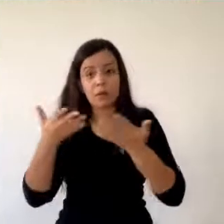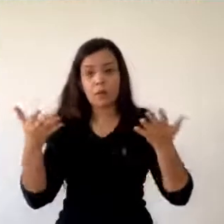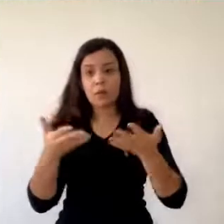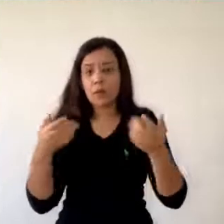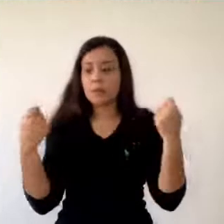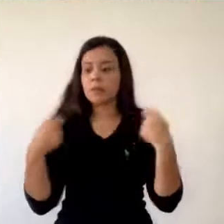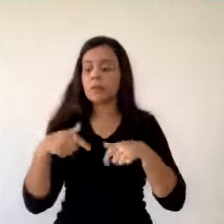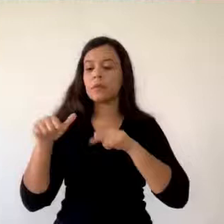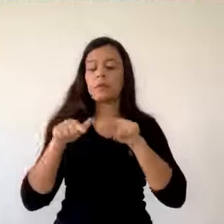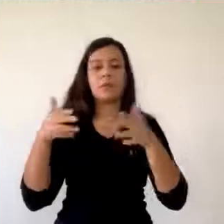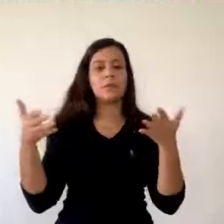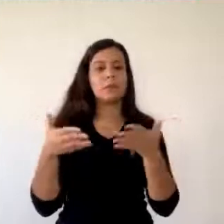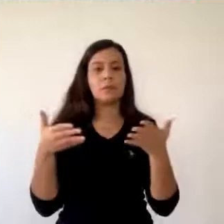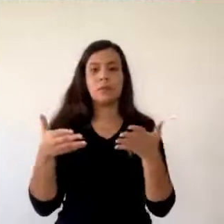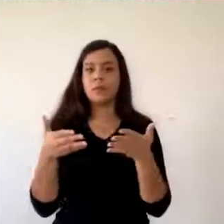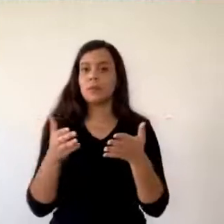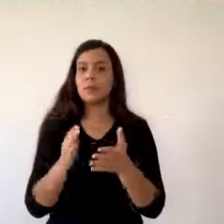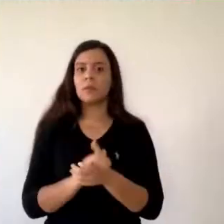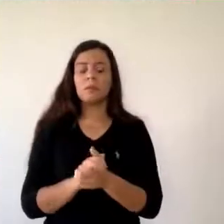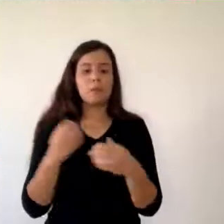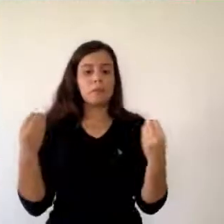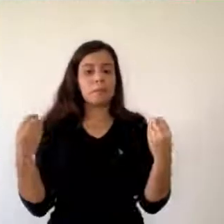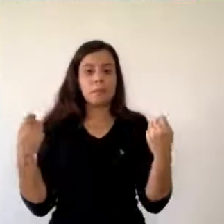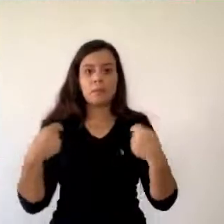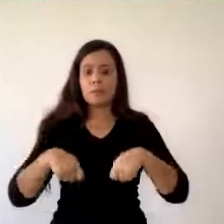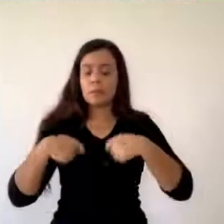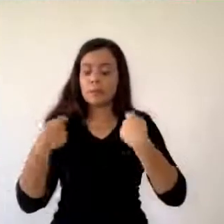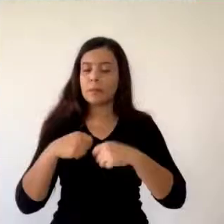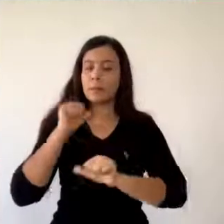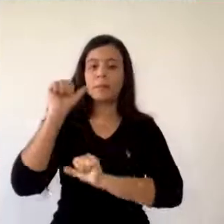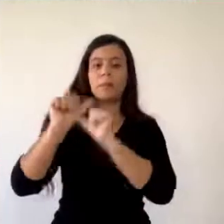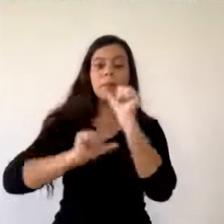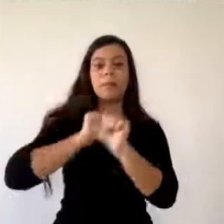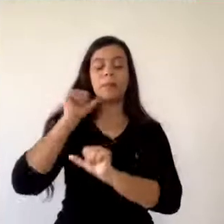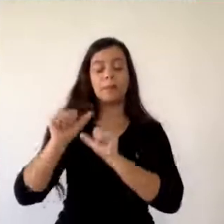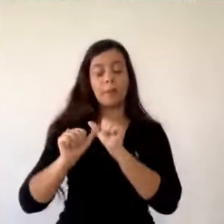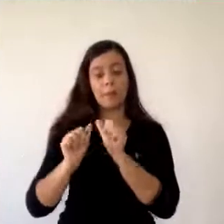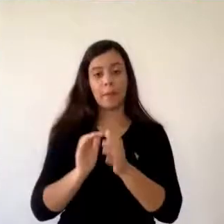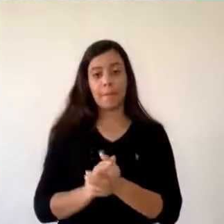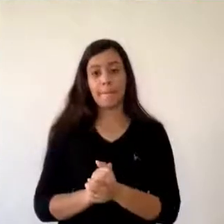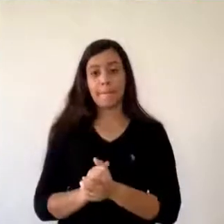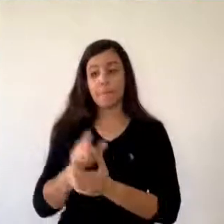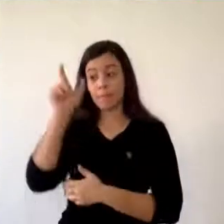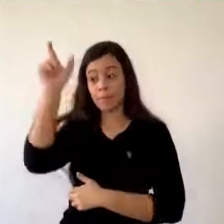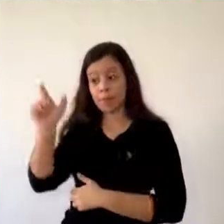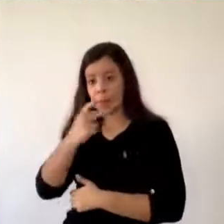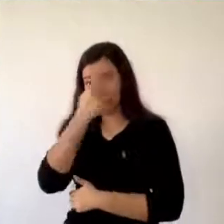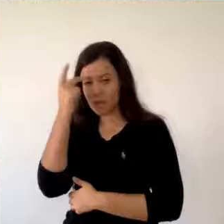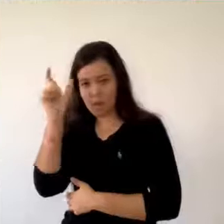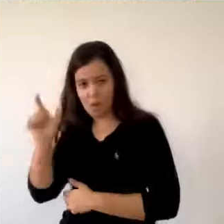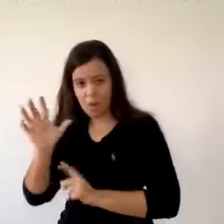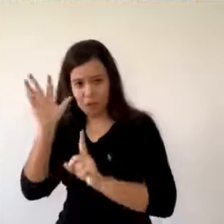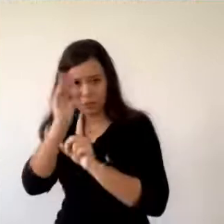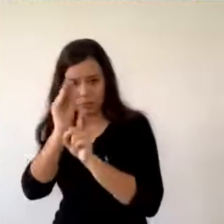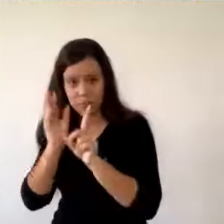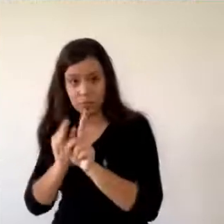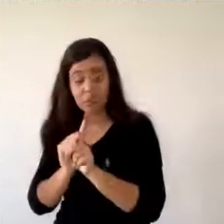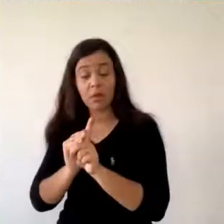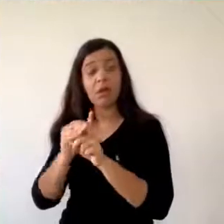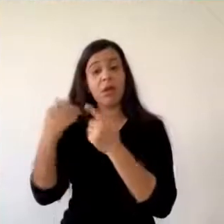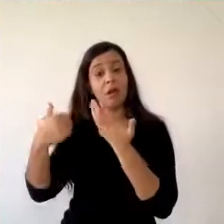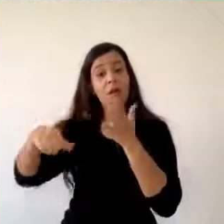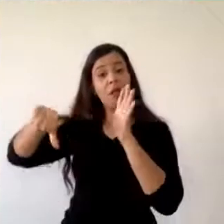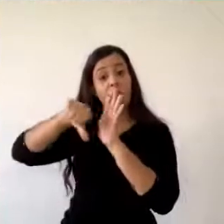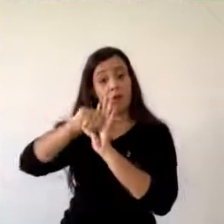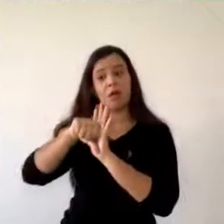now. We need to work now in such a way that we are able to have abusers